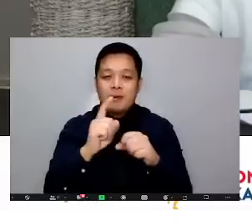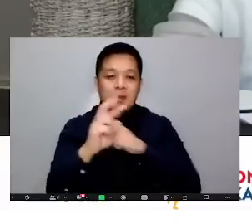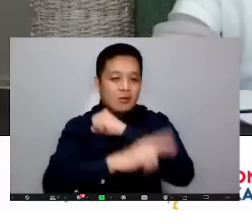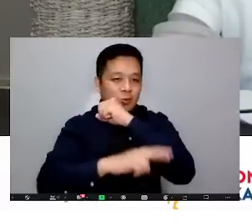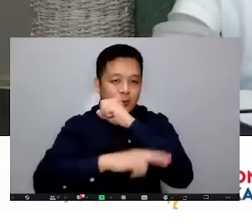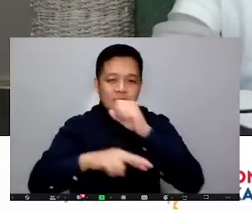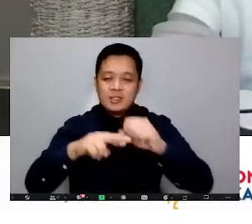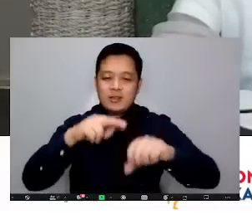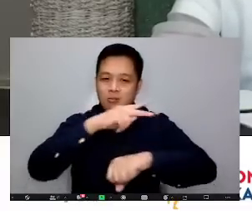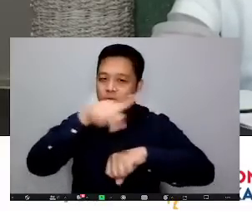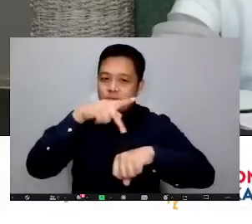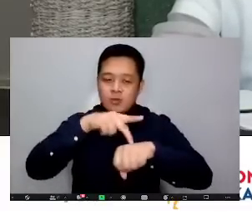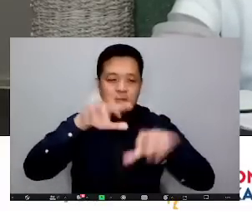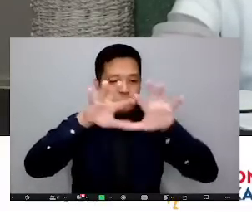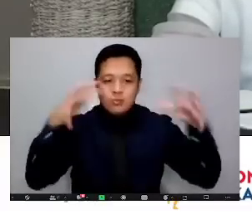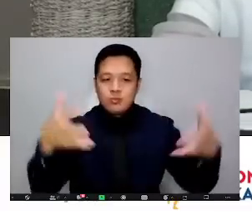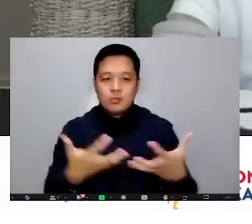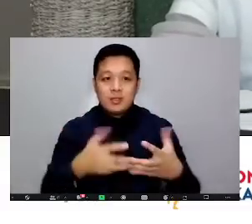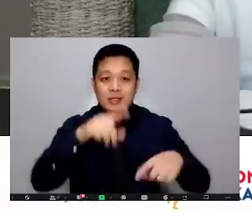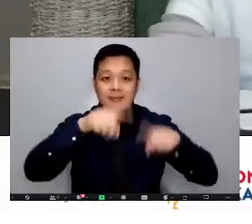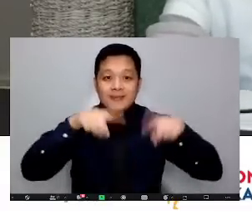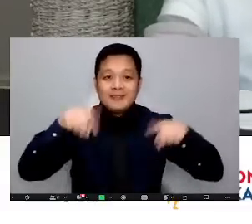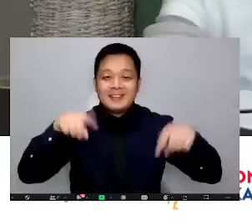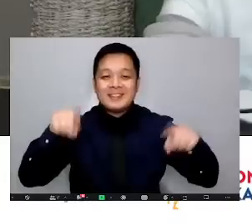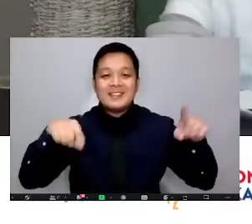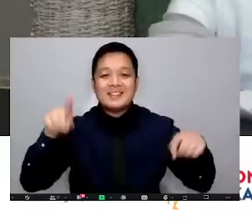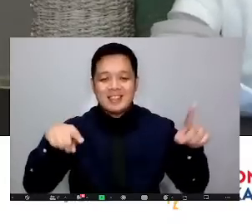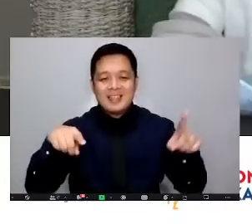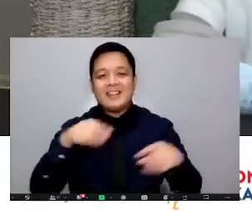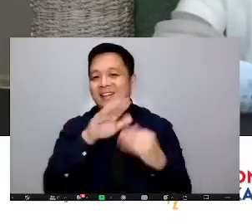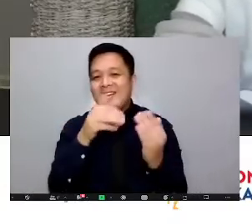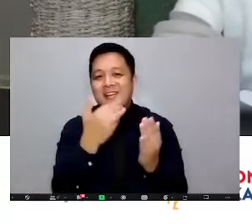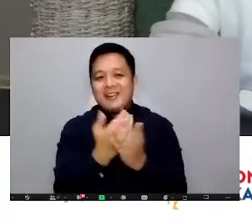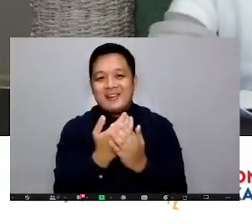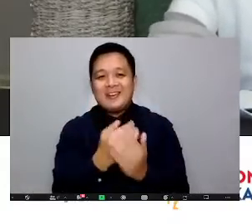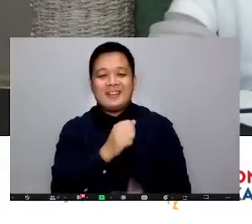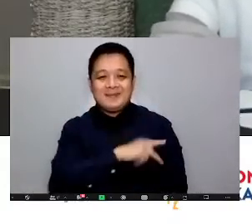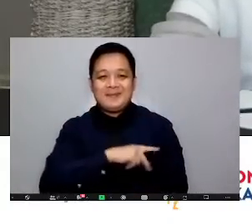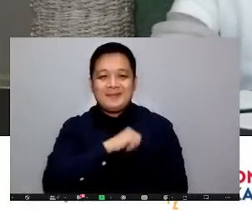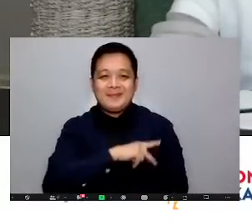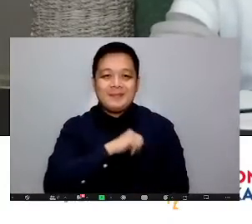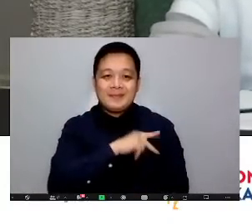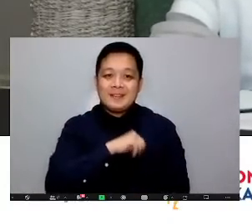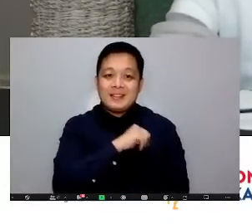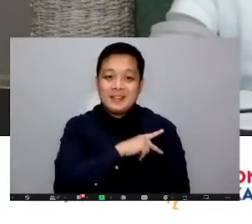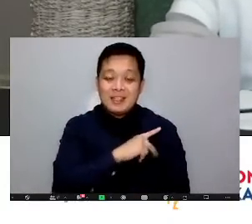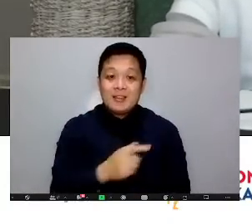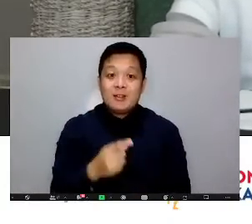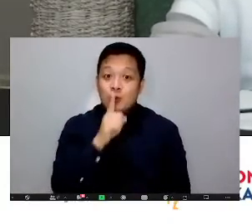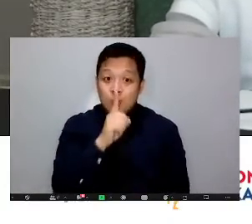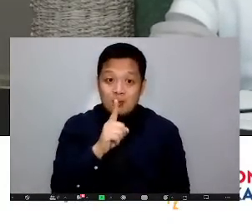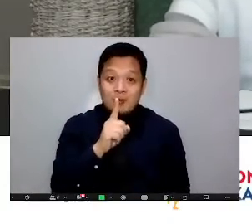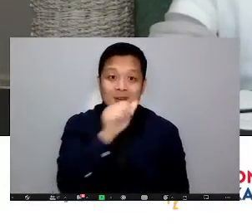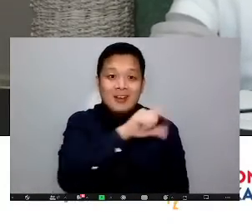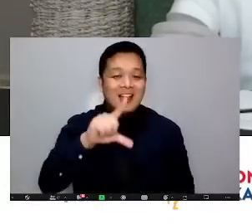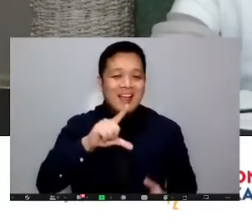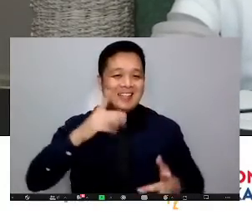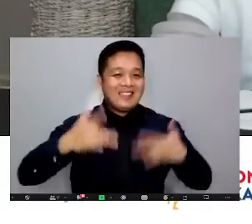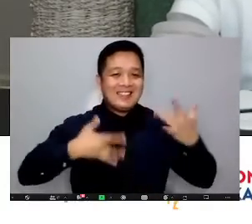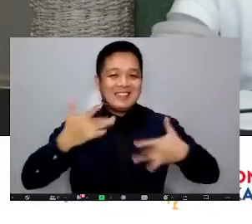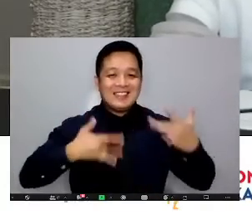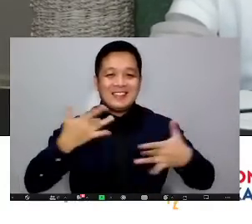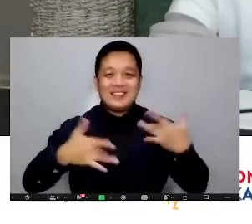country. And it seems that everyone is really excited, not only to reap awards, but more so to learn from our